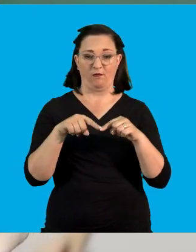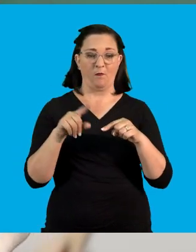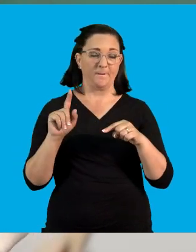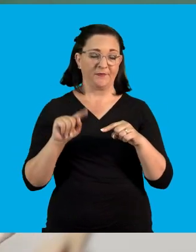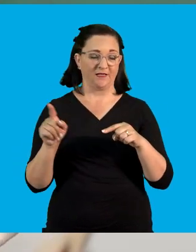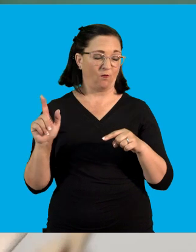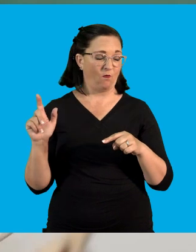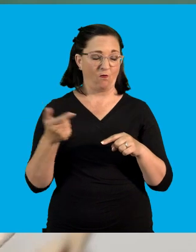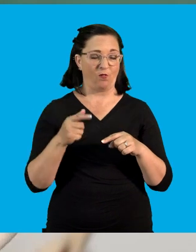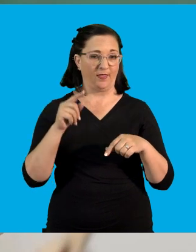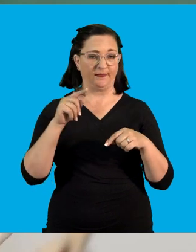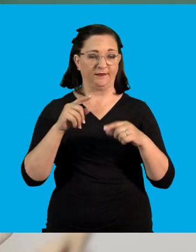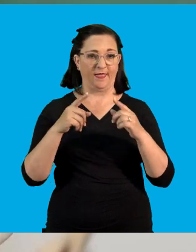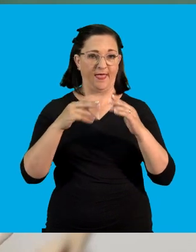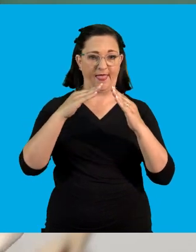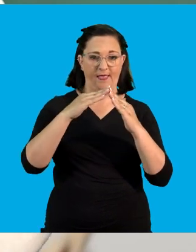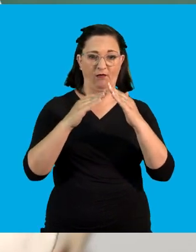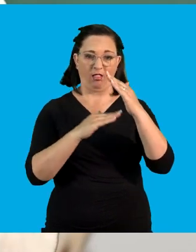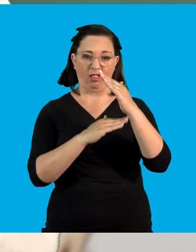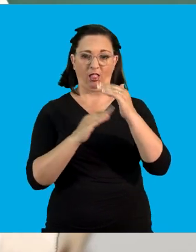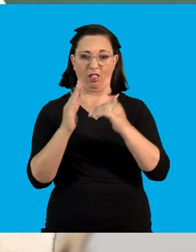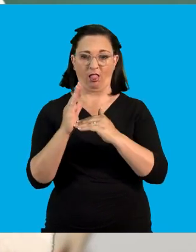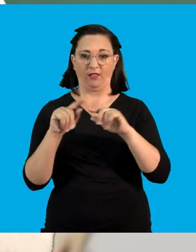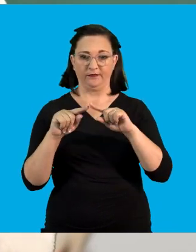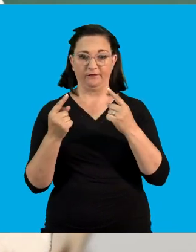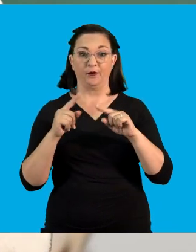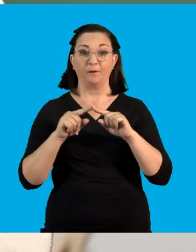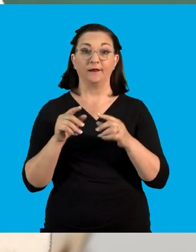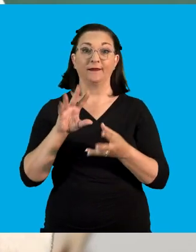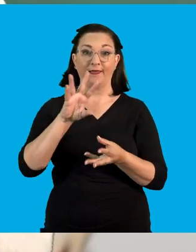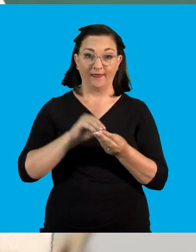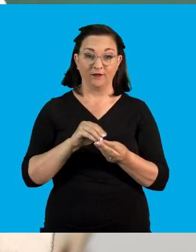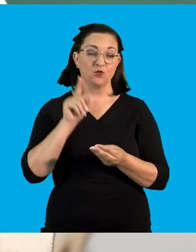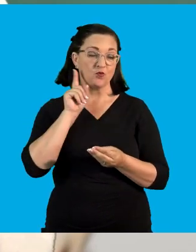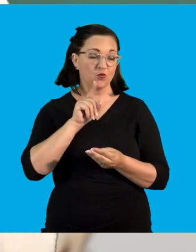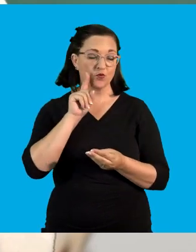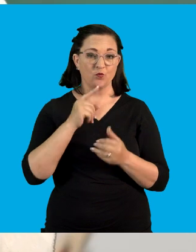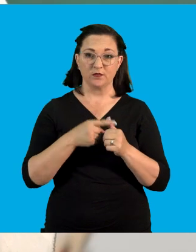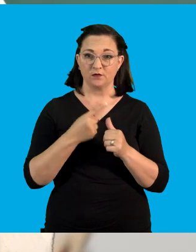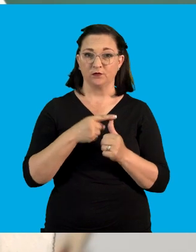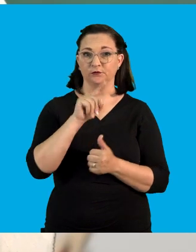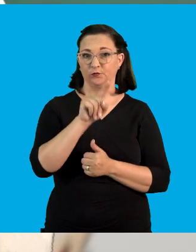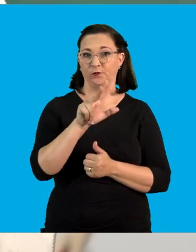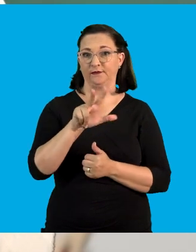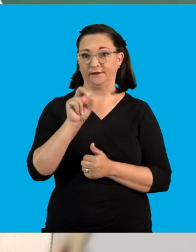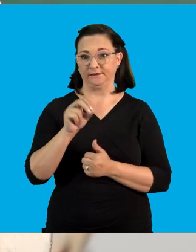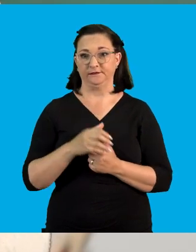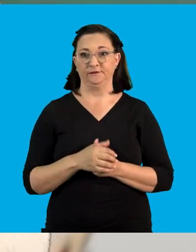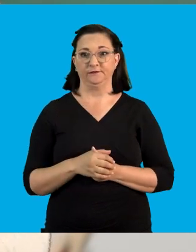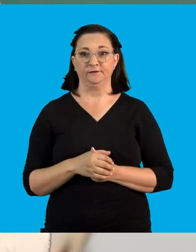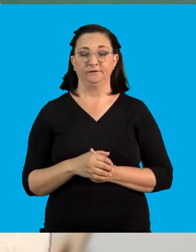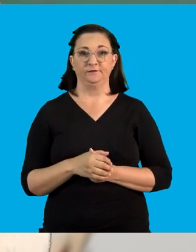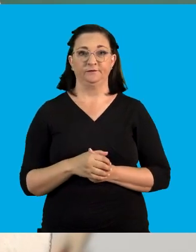as you measure them and they give you 180, then you know that anytime I measure a triangle, the outcome is going to give me